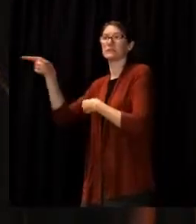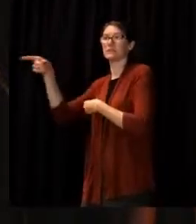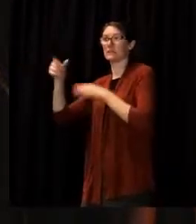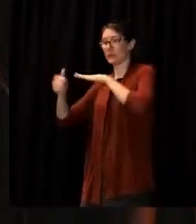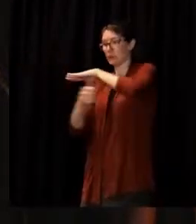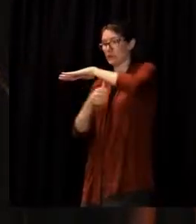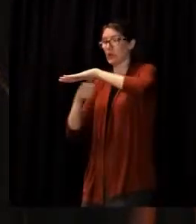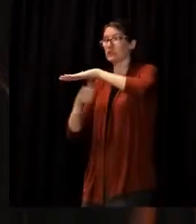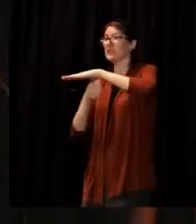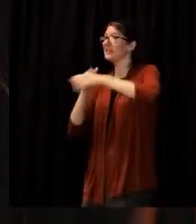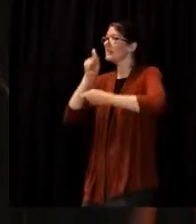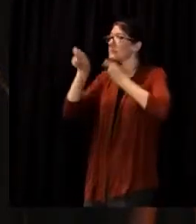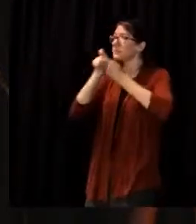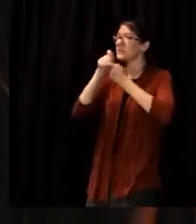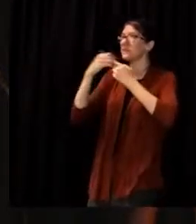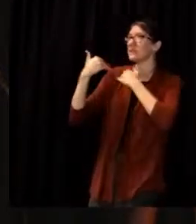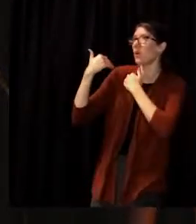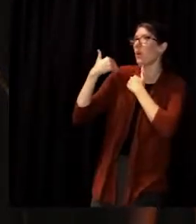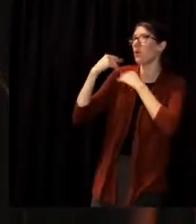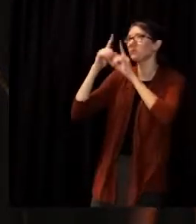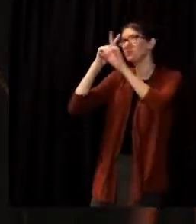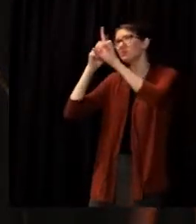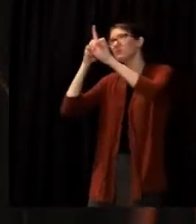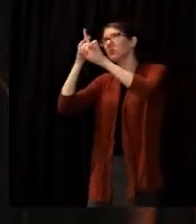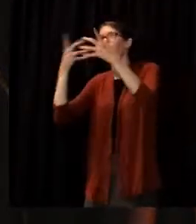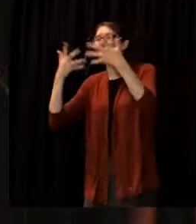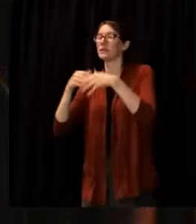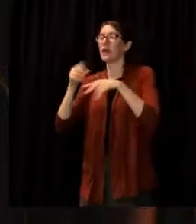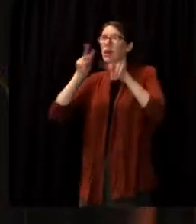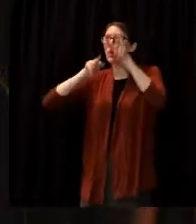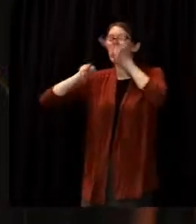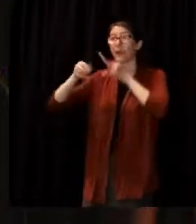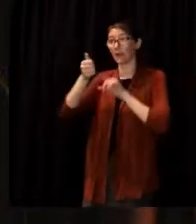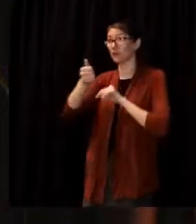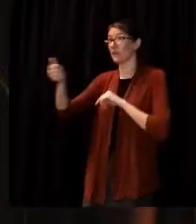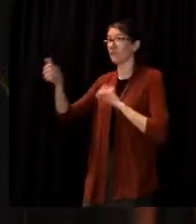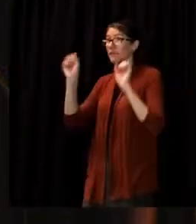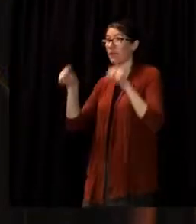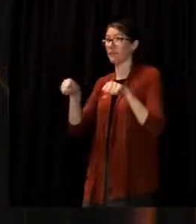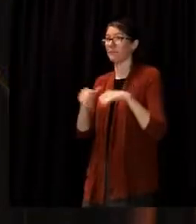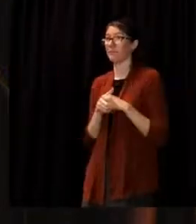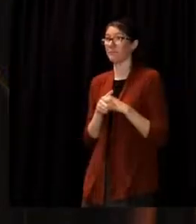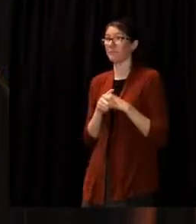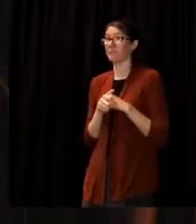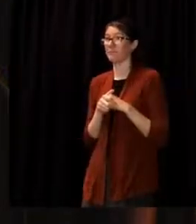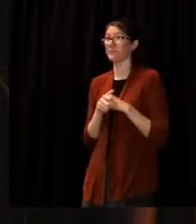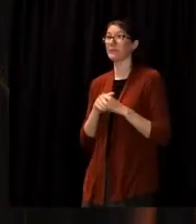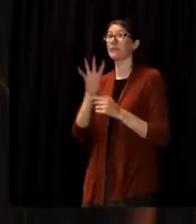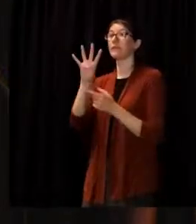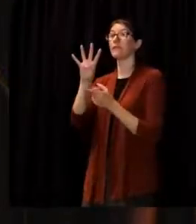the specific goals and tasks that we have, you can go down there and take a look at them yourself. I'll tell you right now,